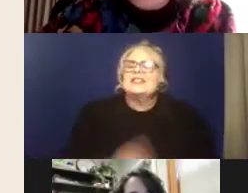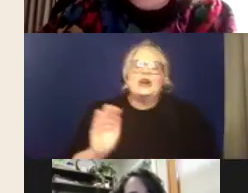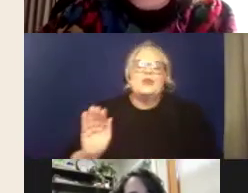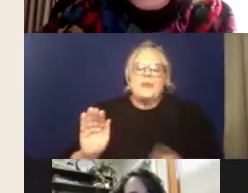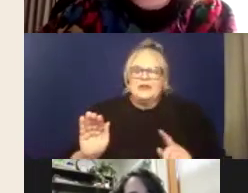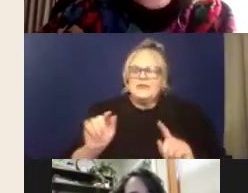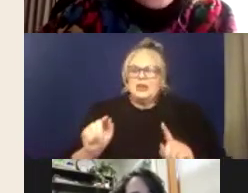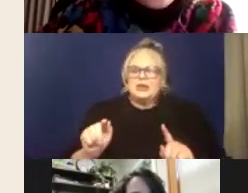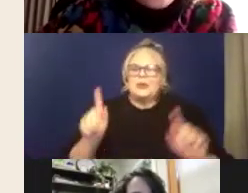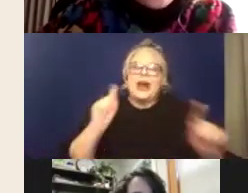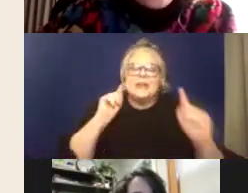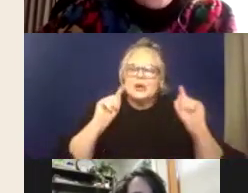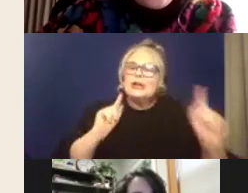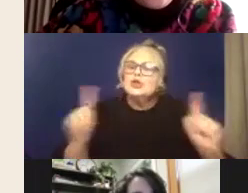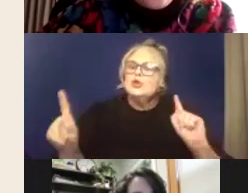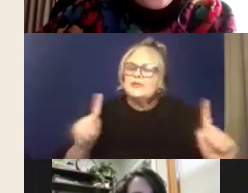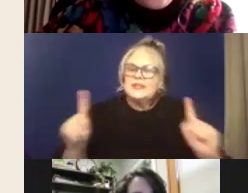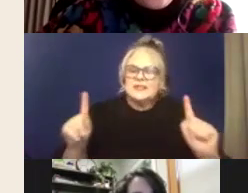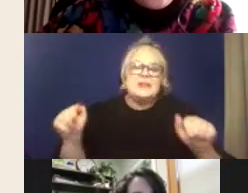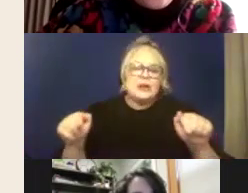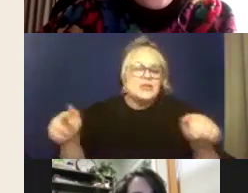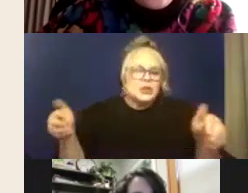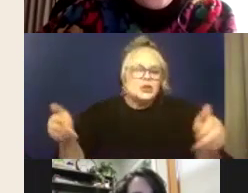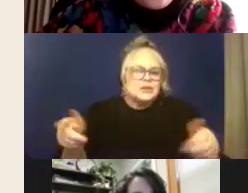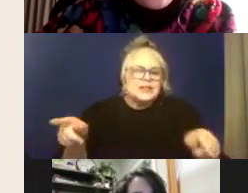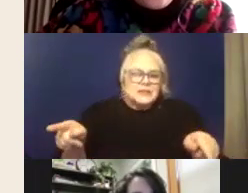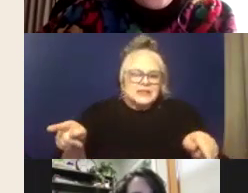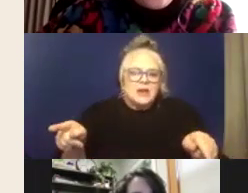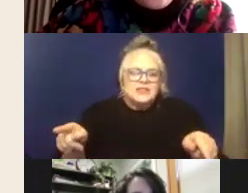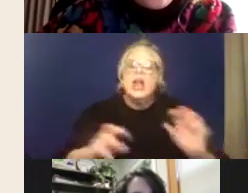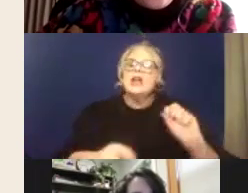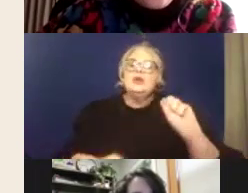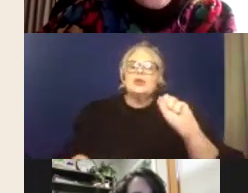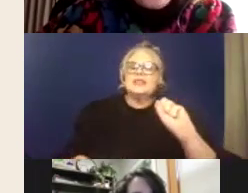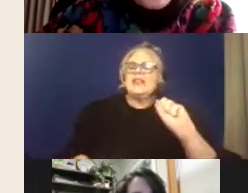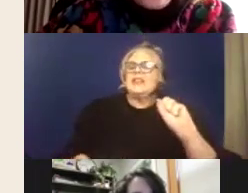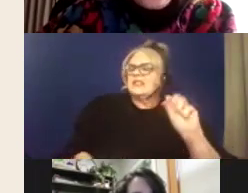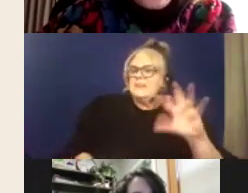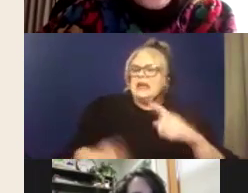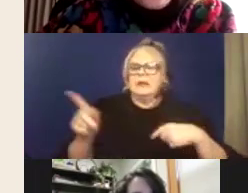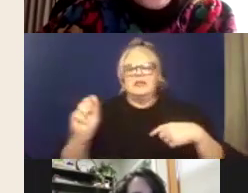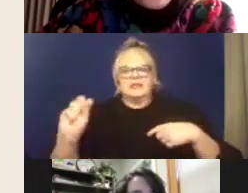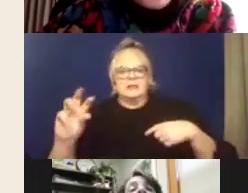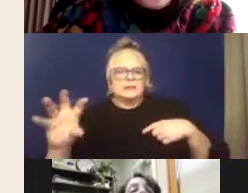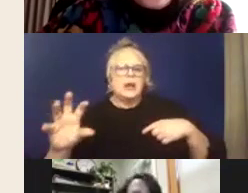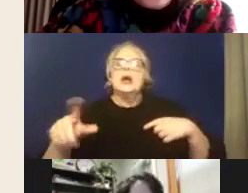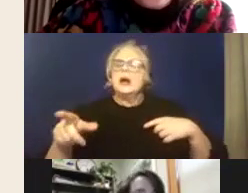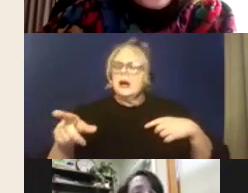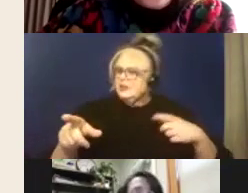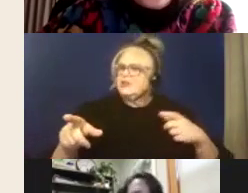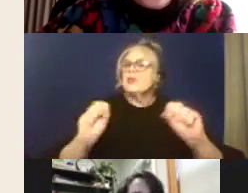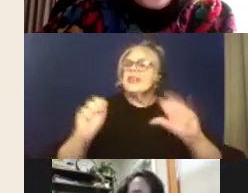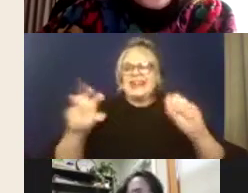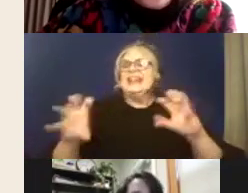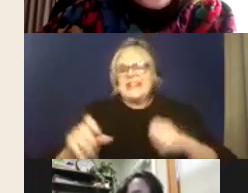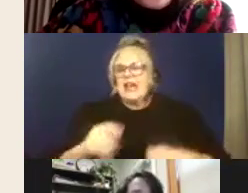A little reminder from interpreter. I'm hearing two different speakers introducing themselves. If you could say, "This is Megan, this is," just